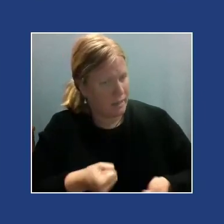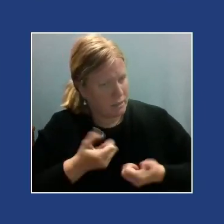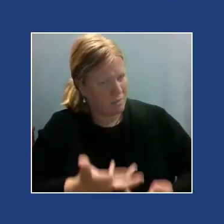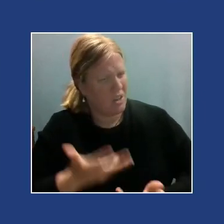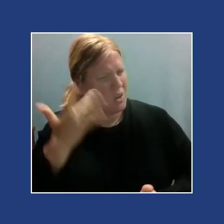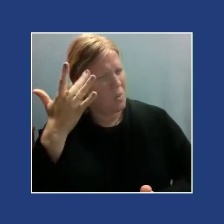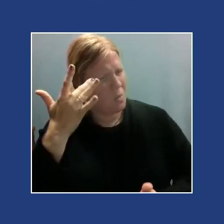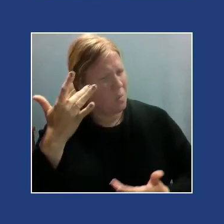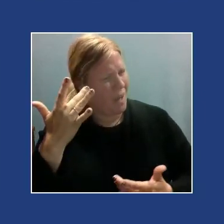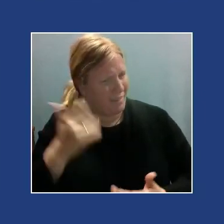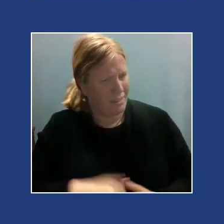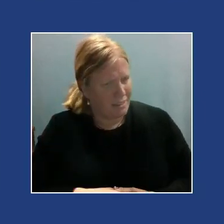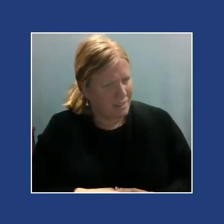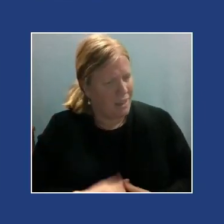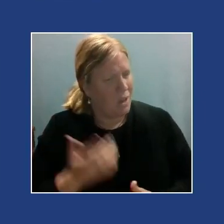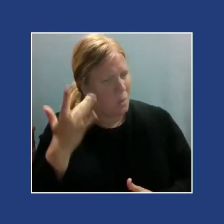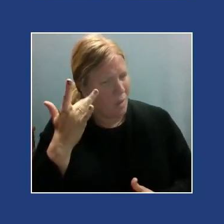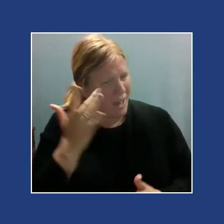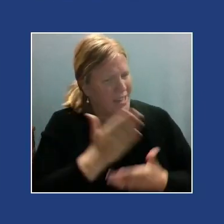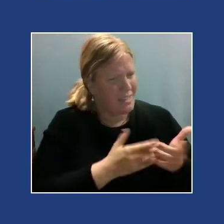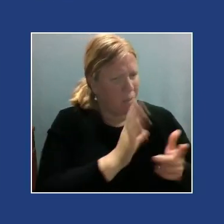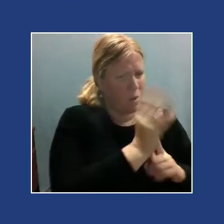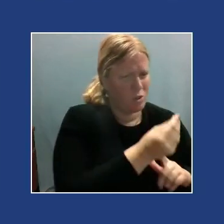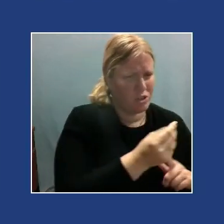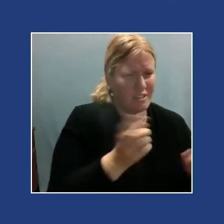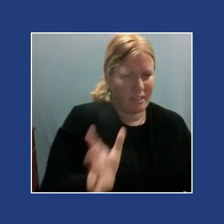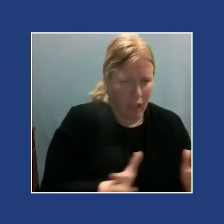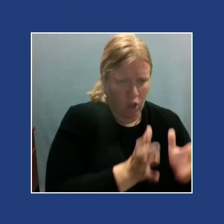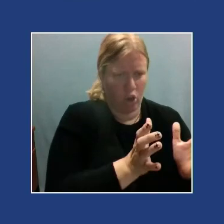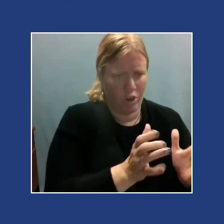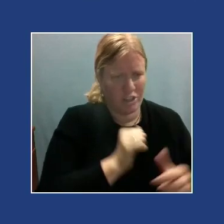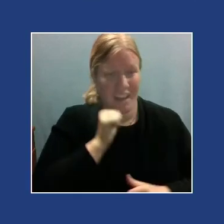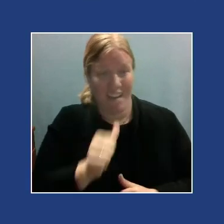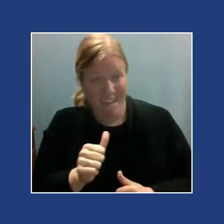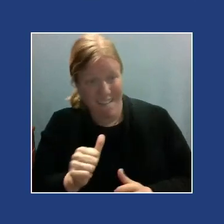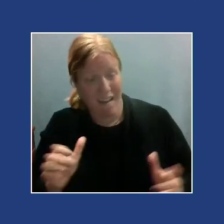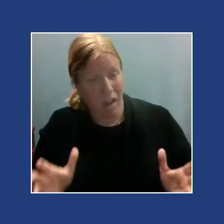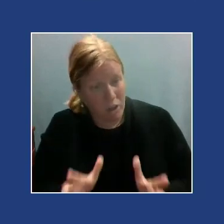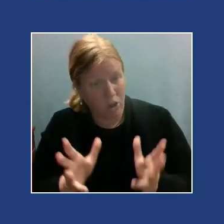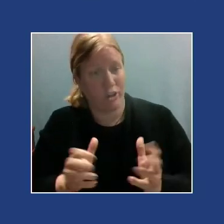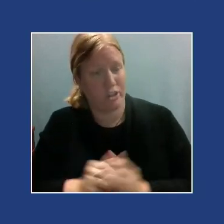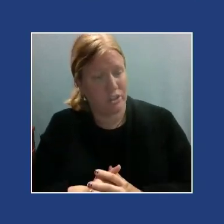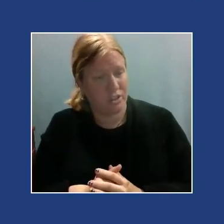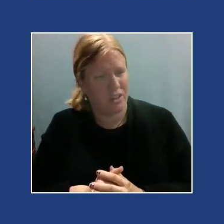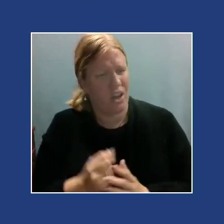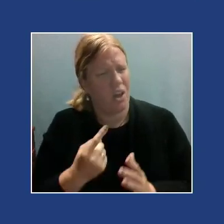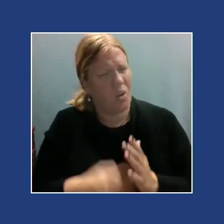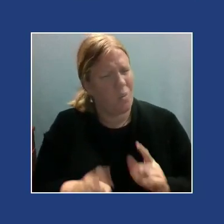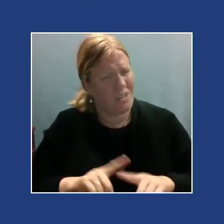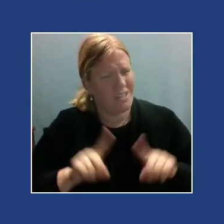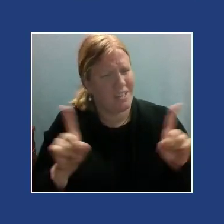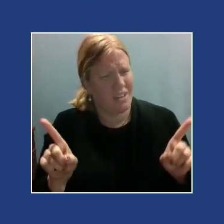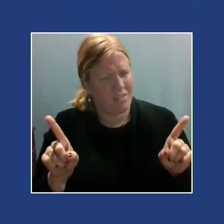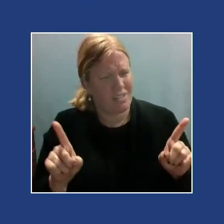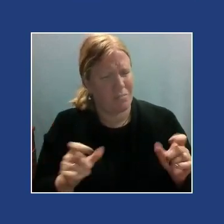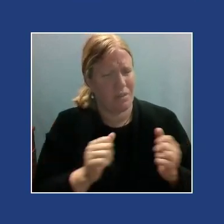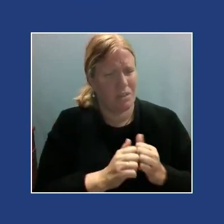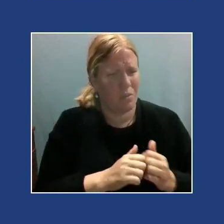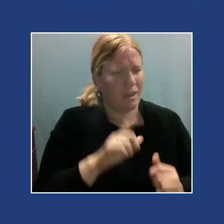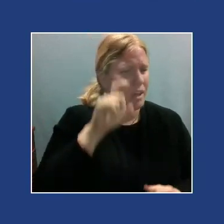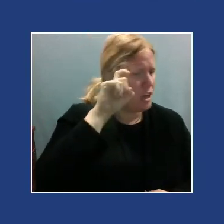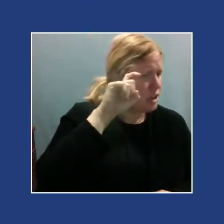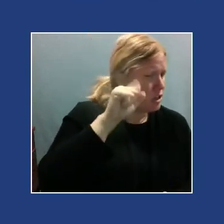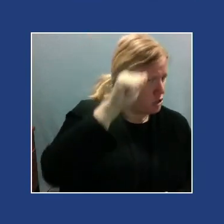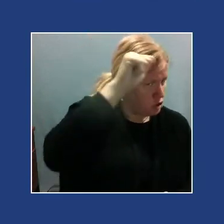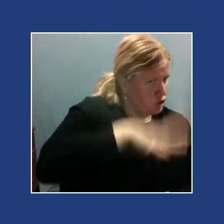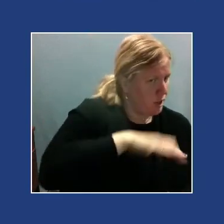this encouraged and discouraged? And what is the difference between gender dysphoria and being known as a tomboy? So